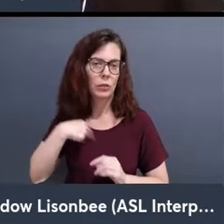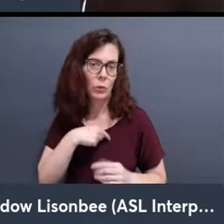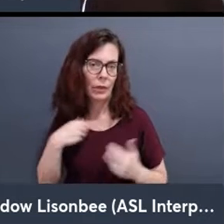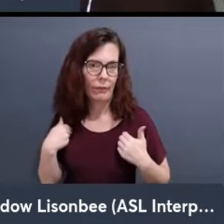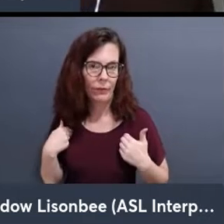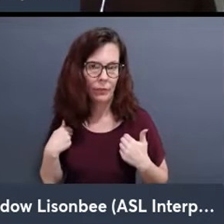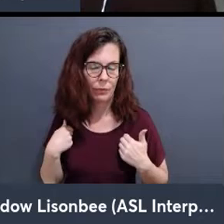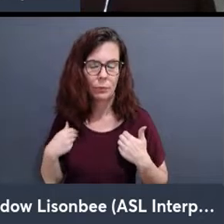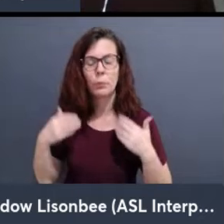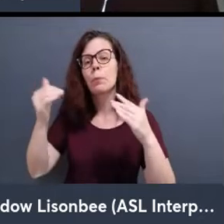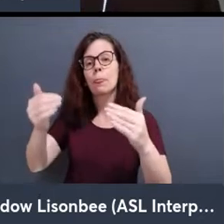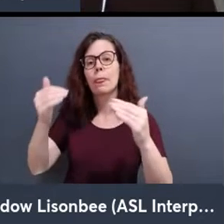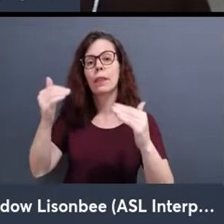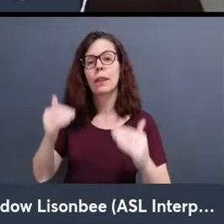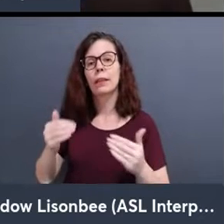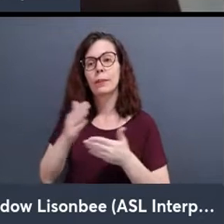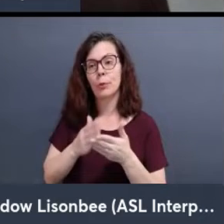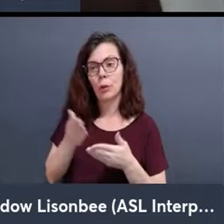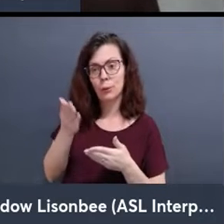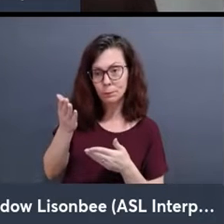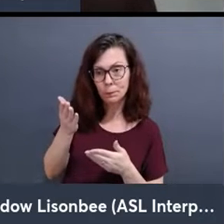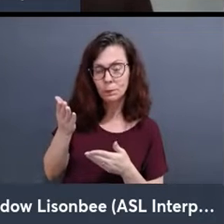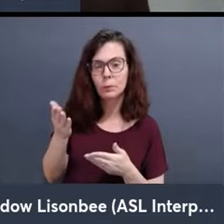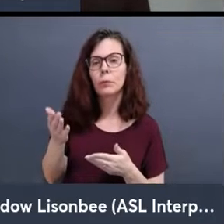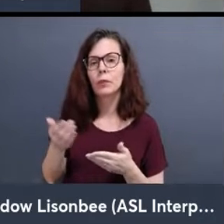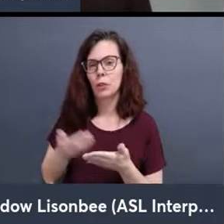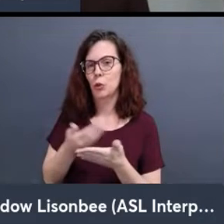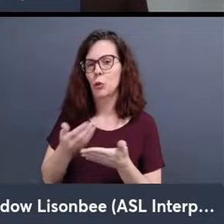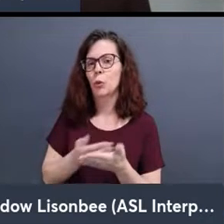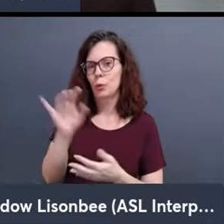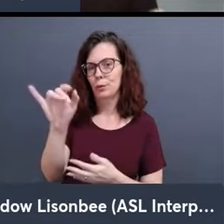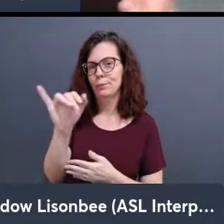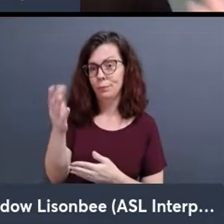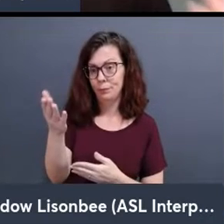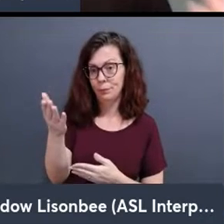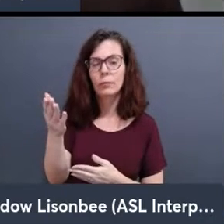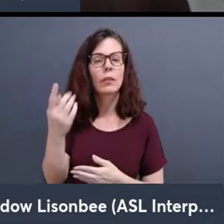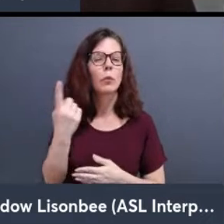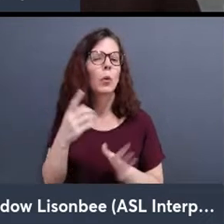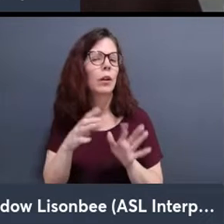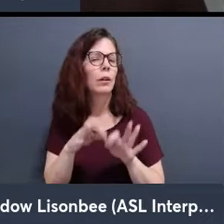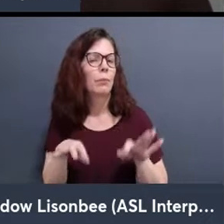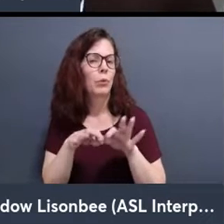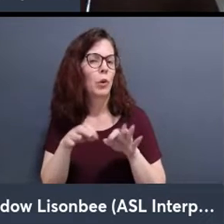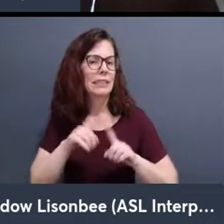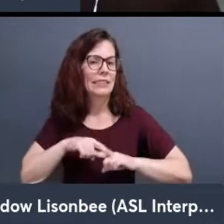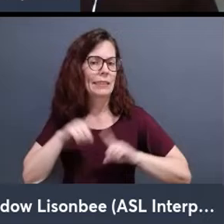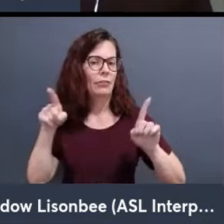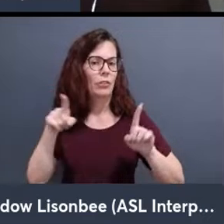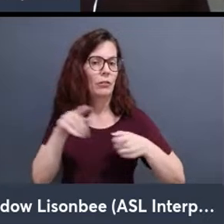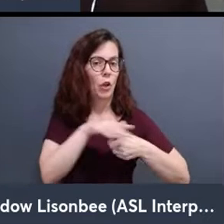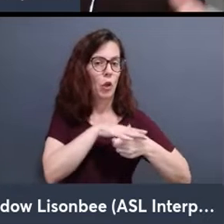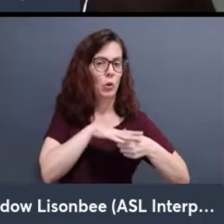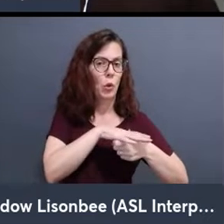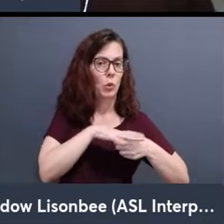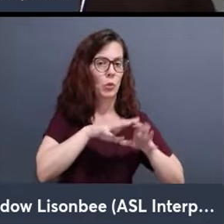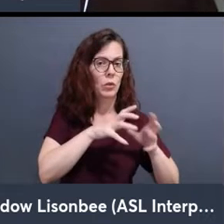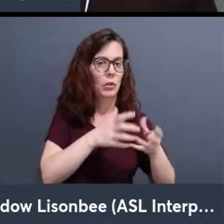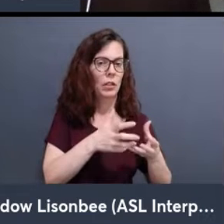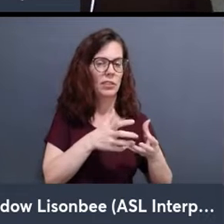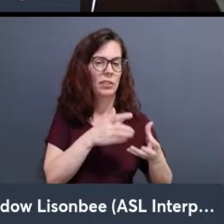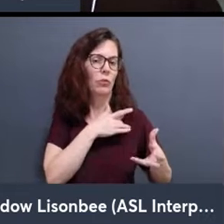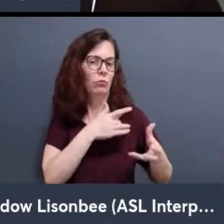then this next portion here is new as well. And one of the key differences with local clusters from the